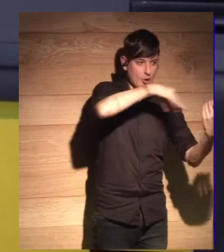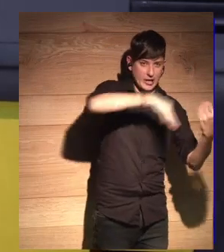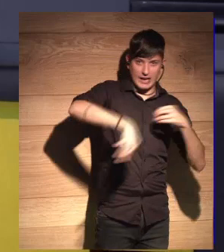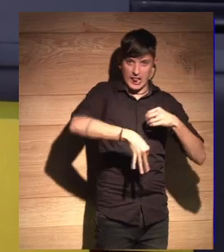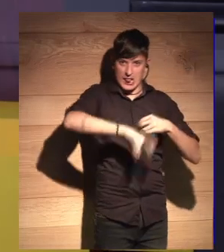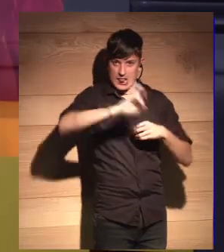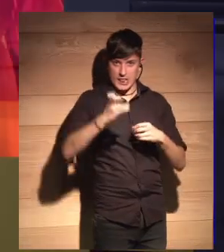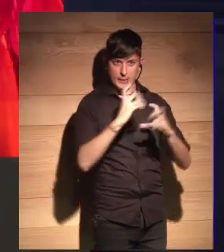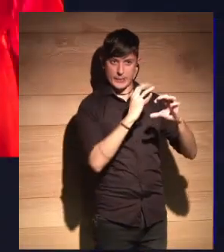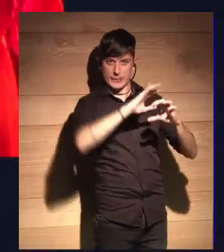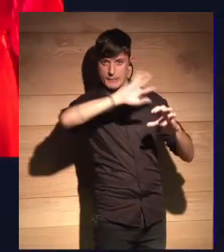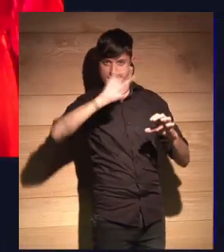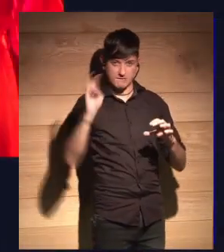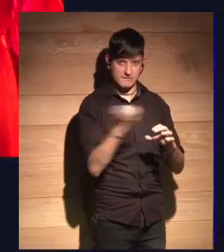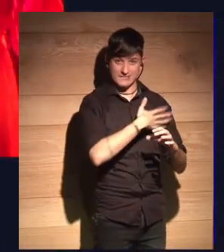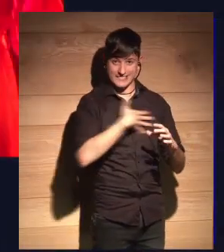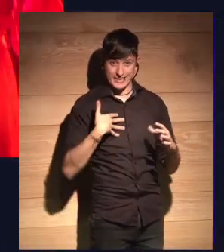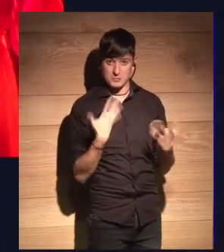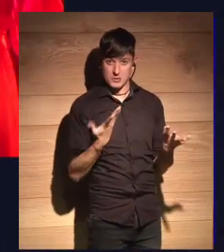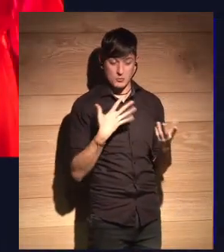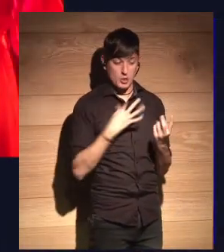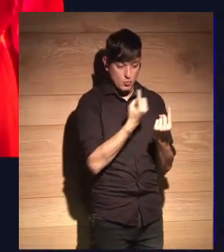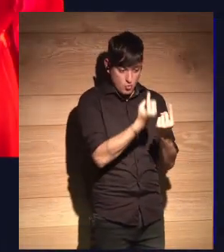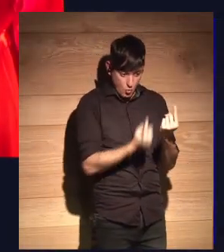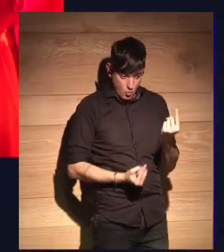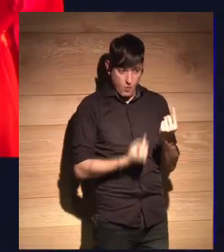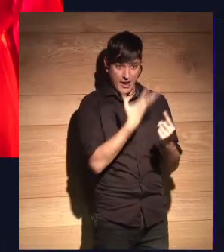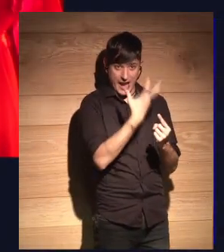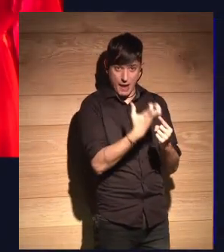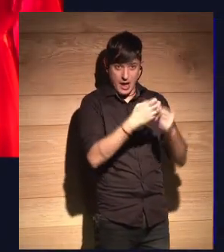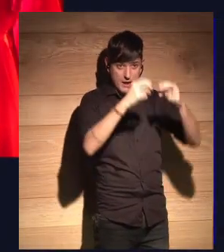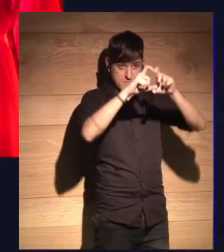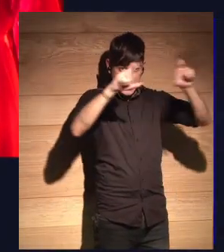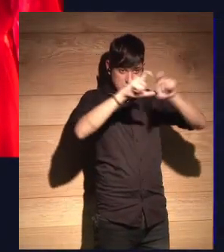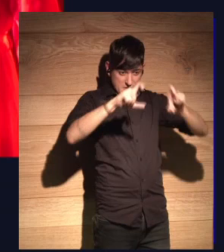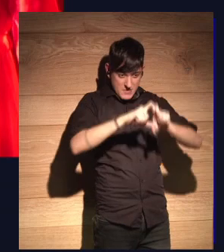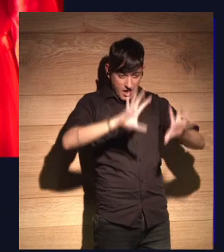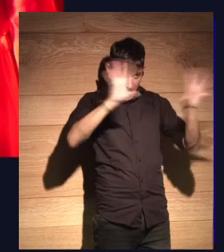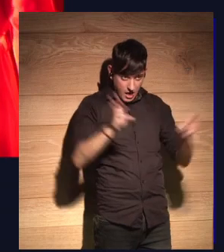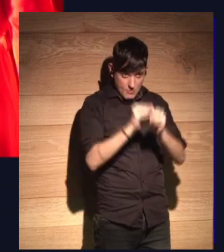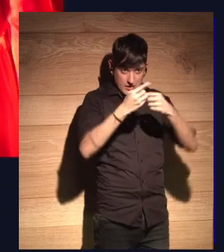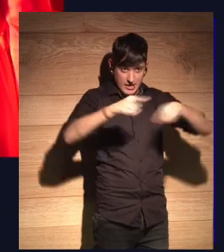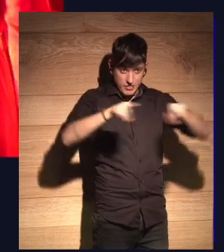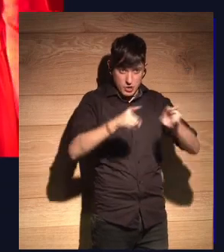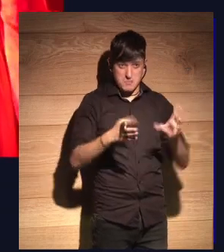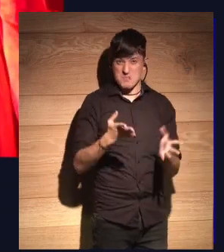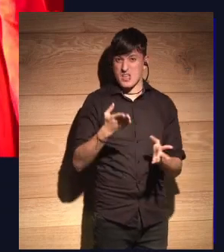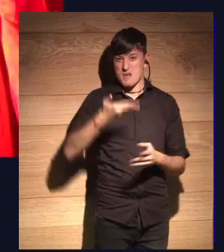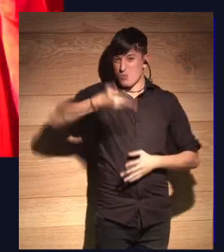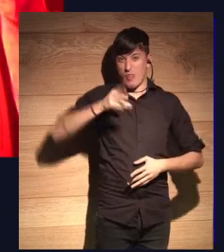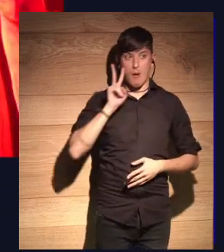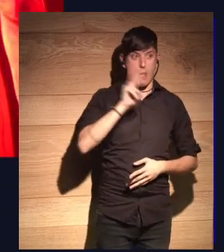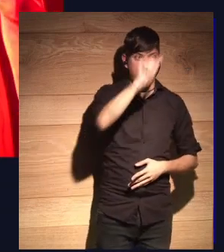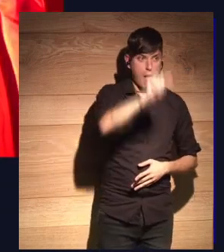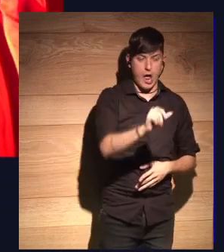music. Not that important that you see it, but it was also something that I had to do personally